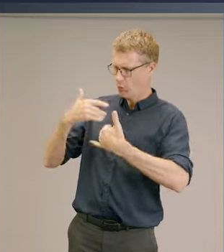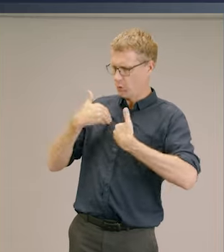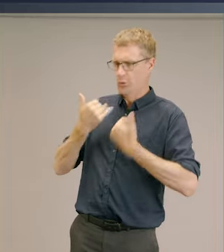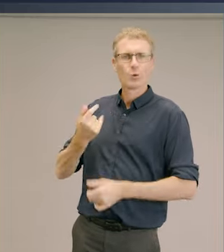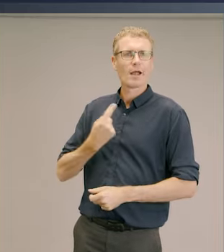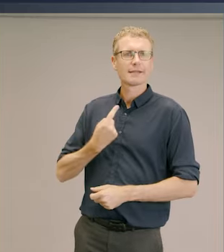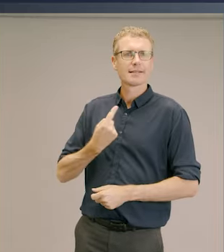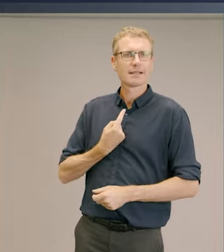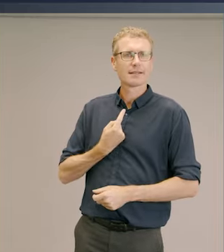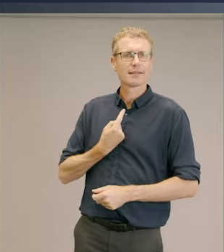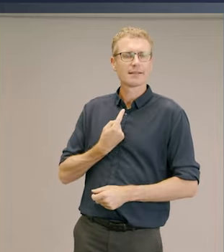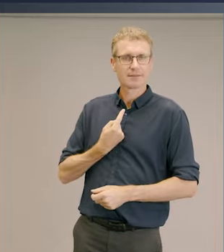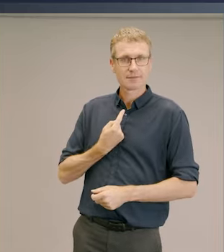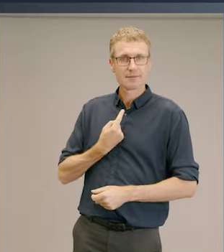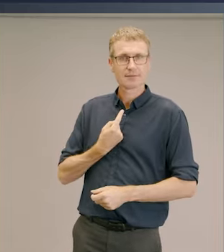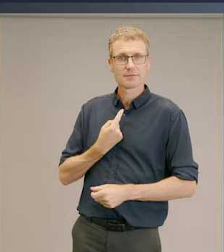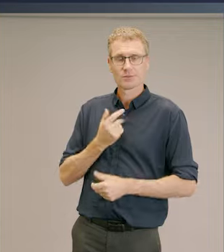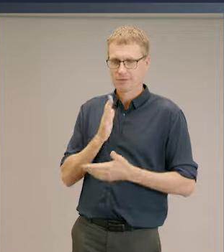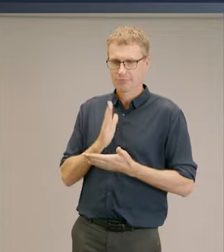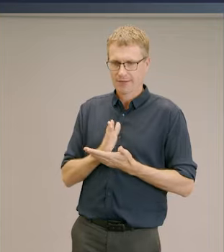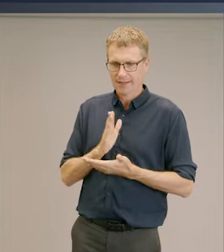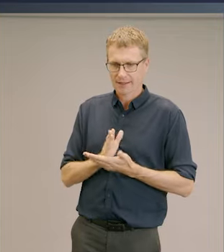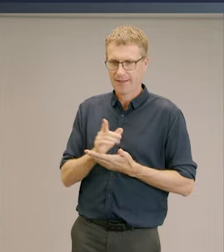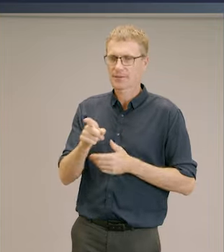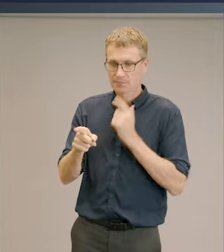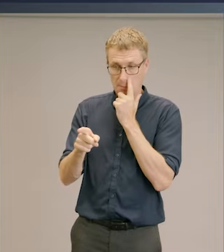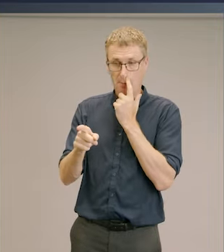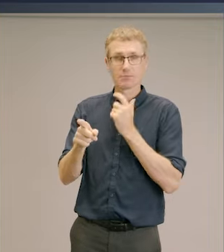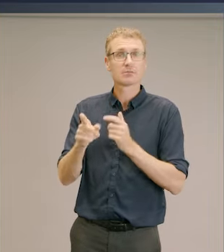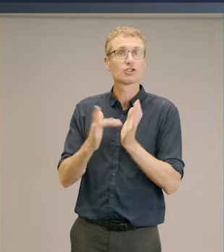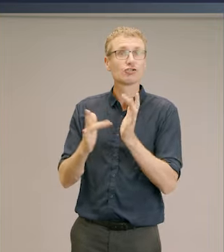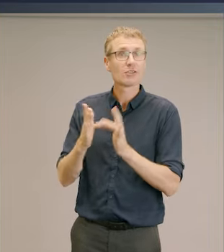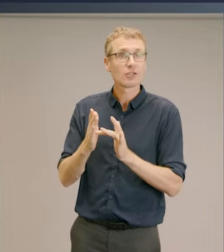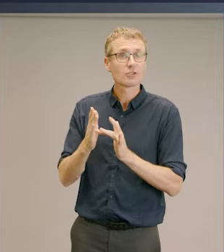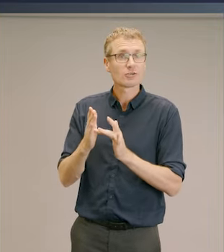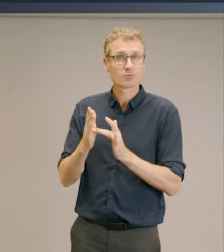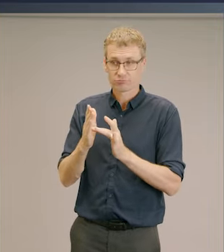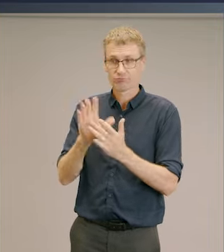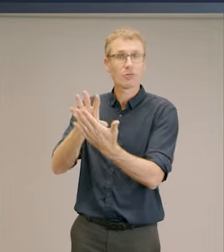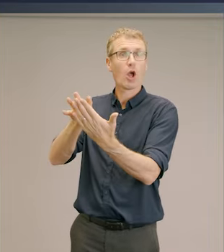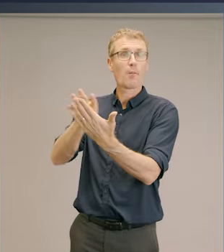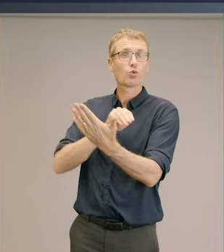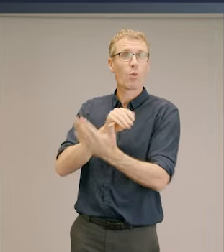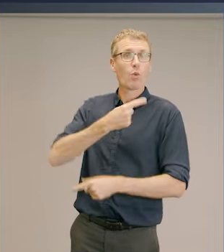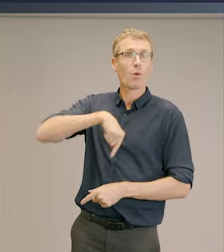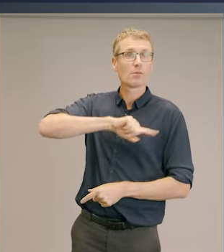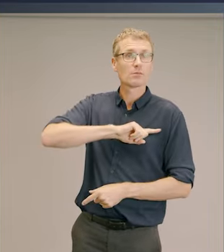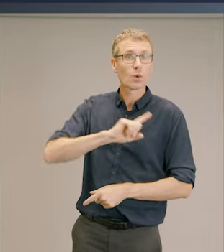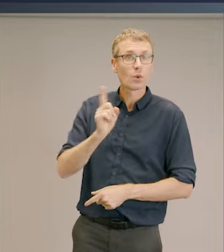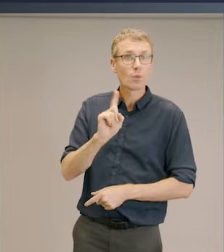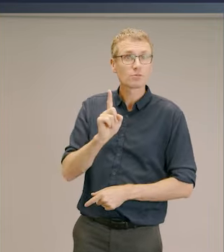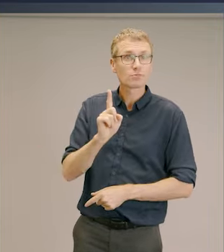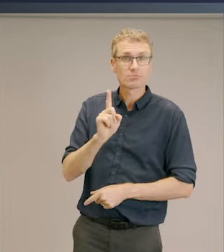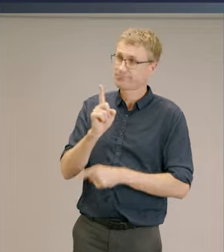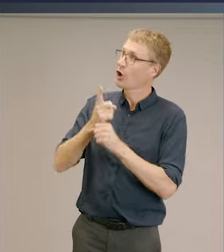new way of connecting to God that Jesus modeled, that God was his Abba, his Heavenly